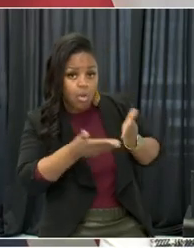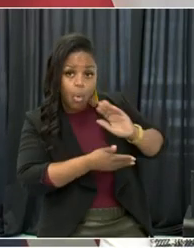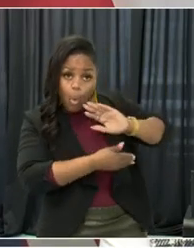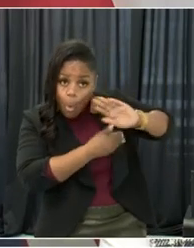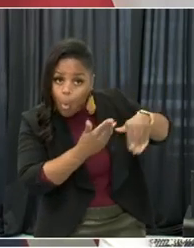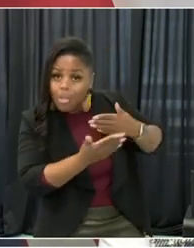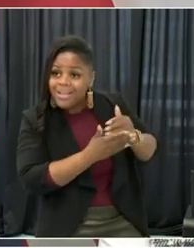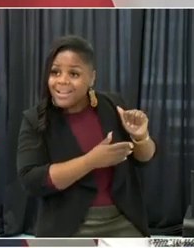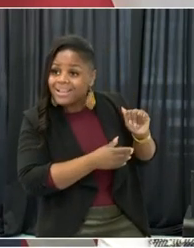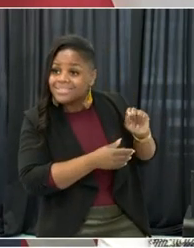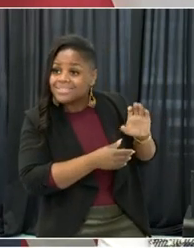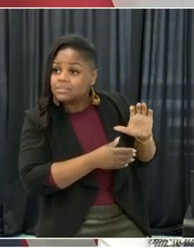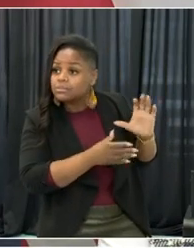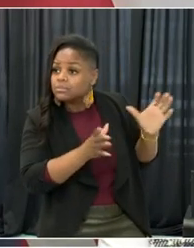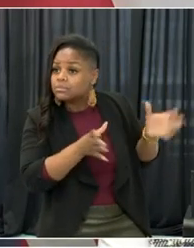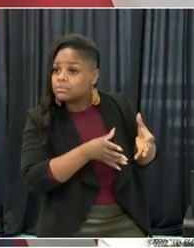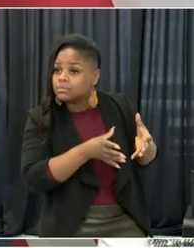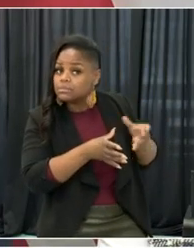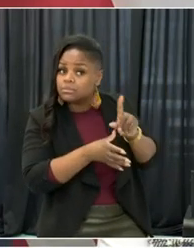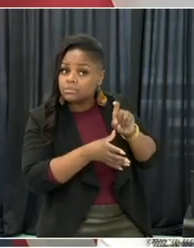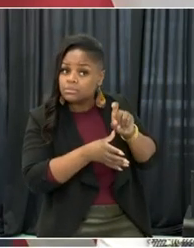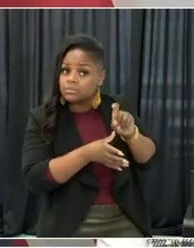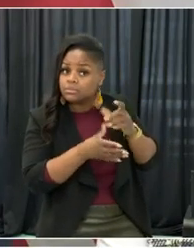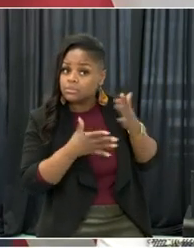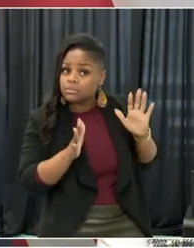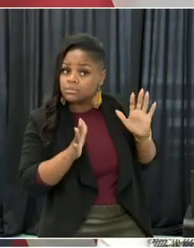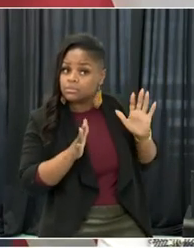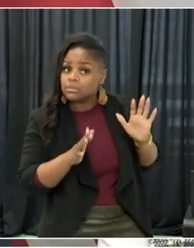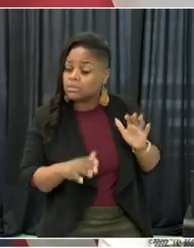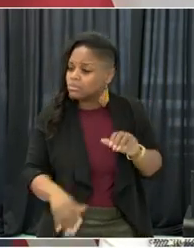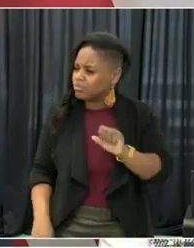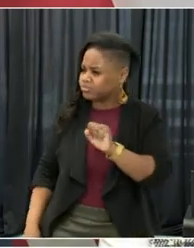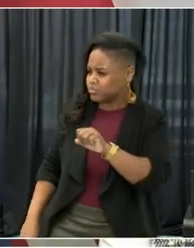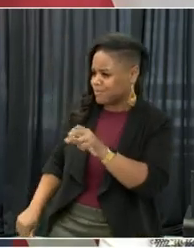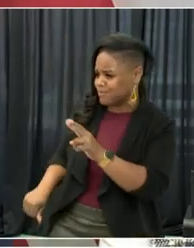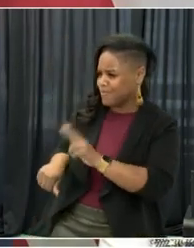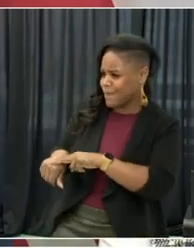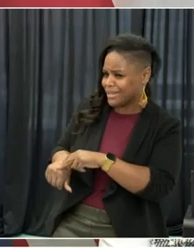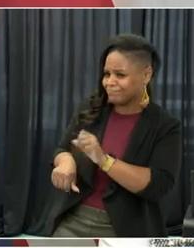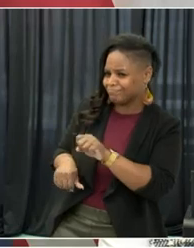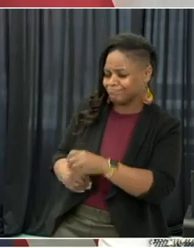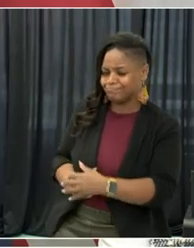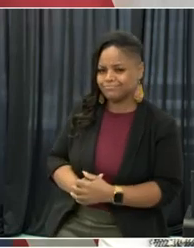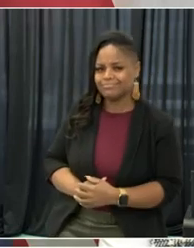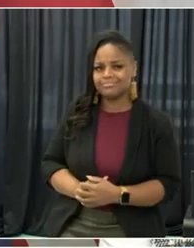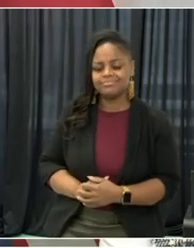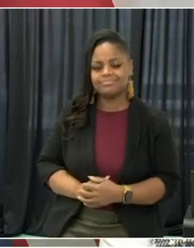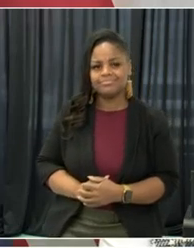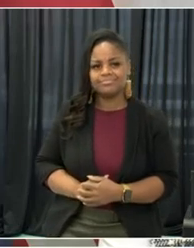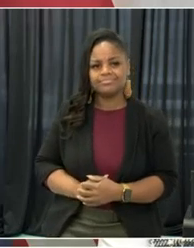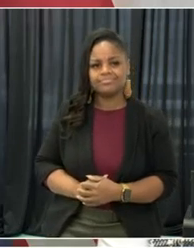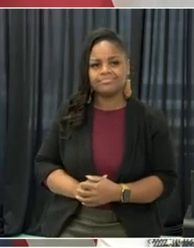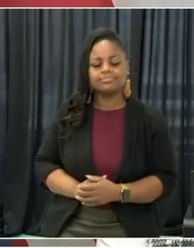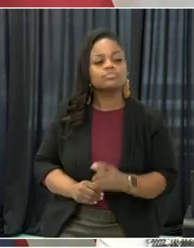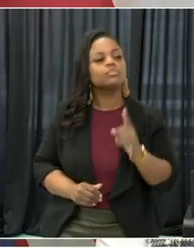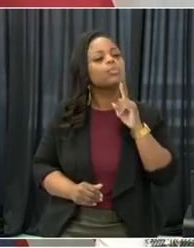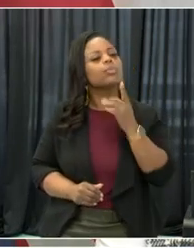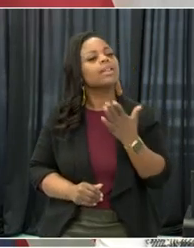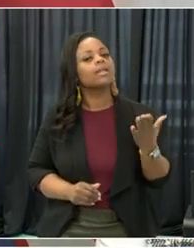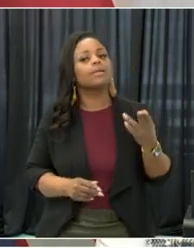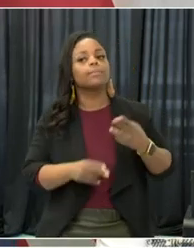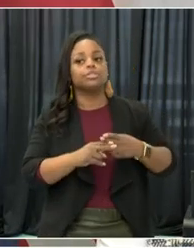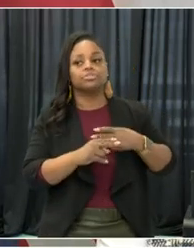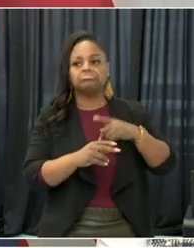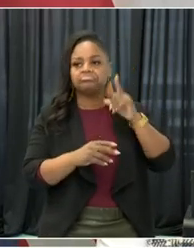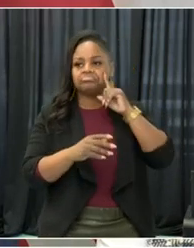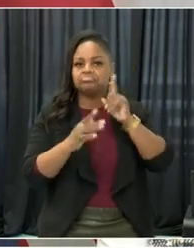before? I'm sure it is. Okay. Well, one thing that stood out, and actually what you just said about the violence interrupters, we